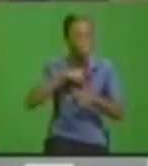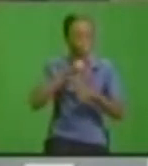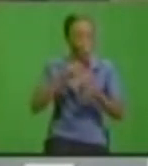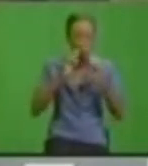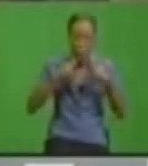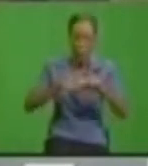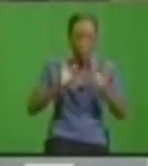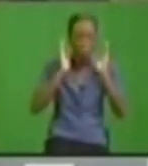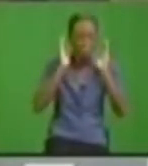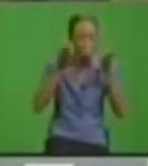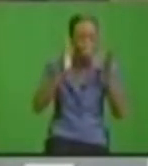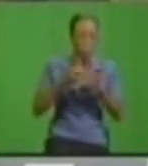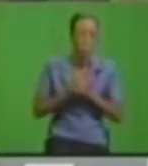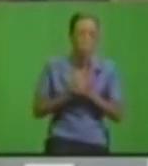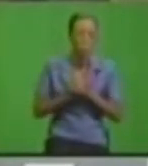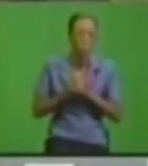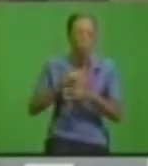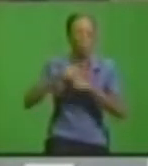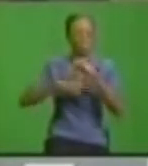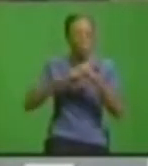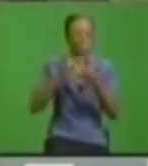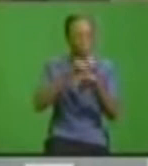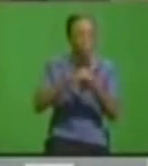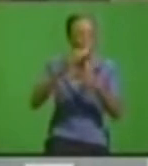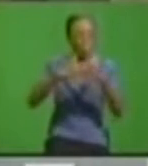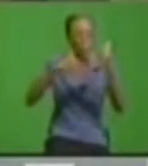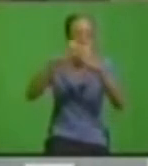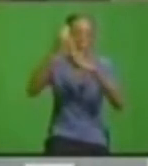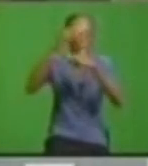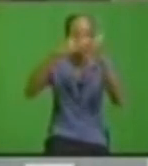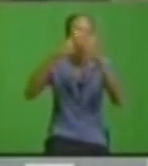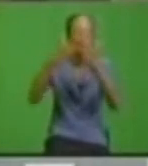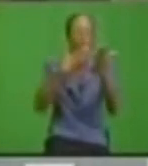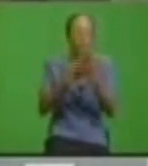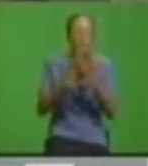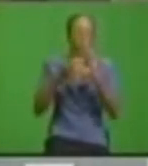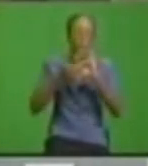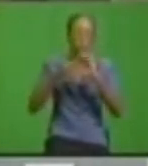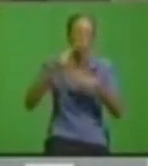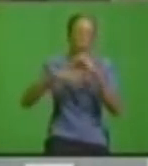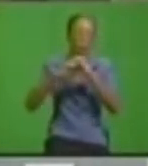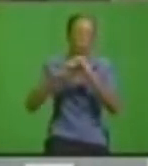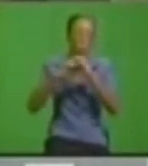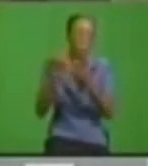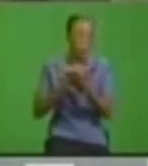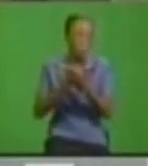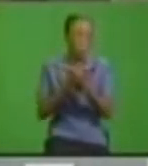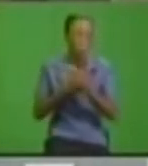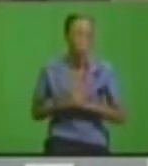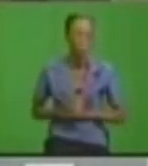attention of the government and people of Trinidad and Tobago. Mr. Manning